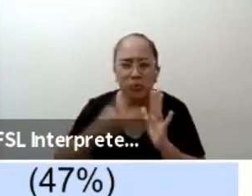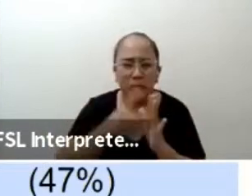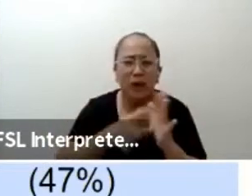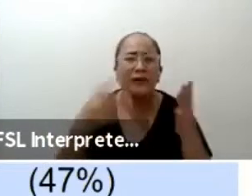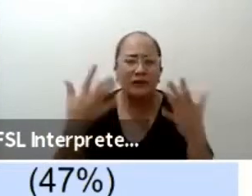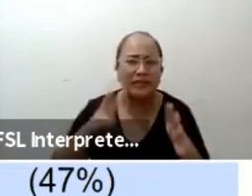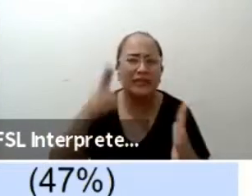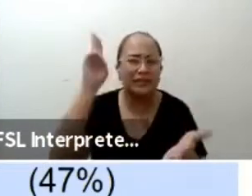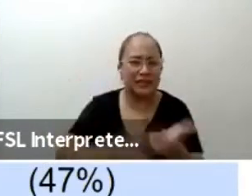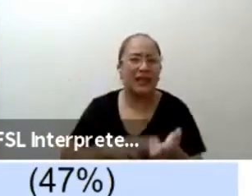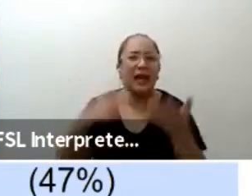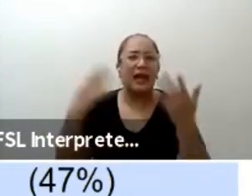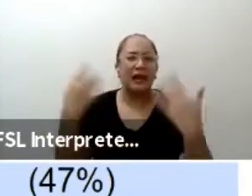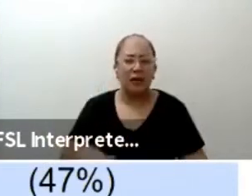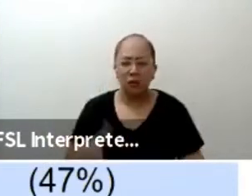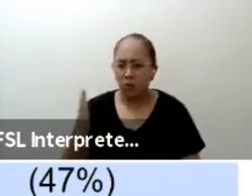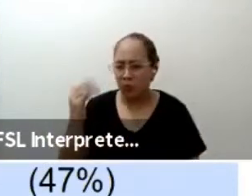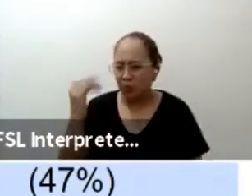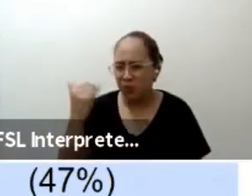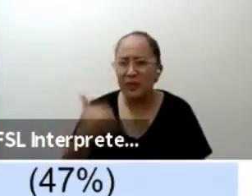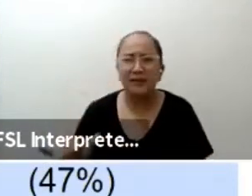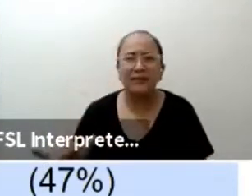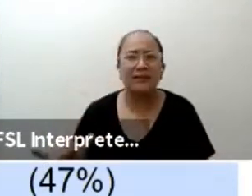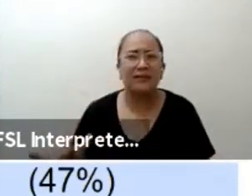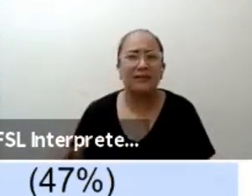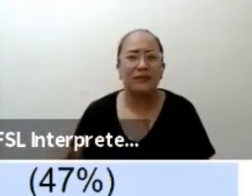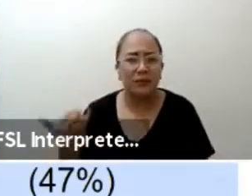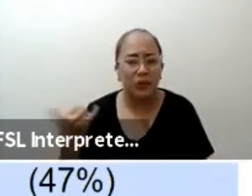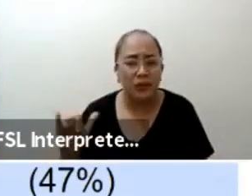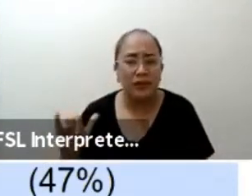enacted, bakit ganito?